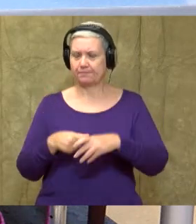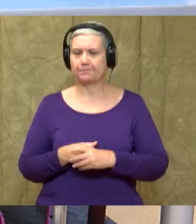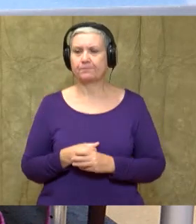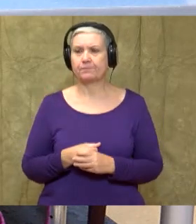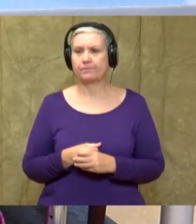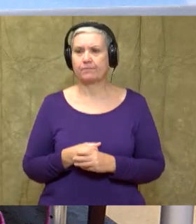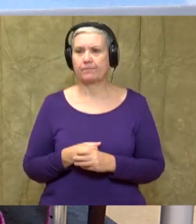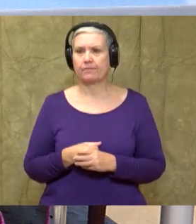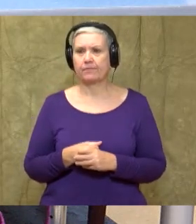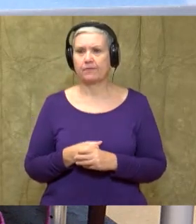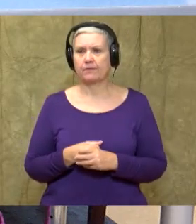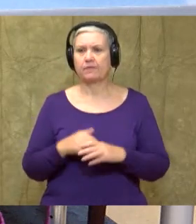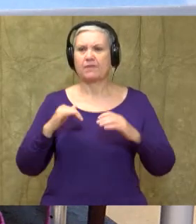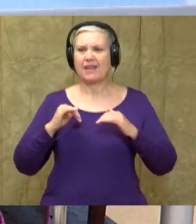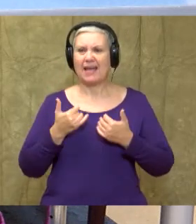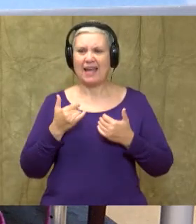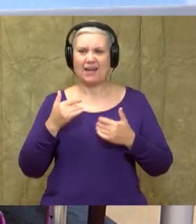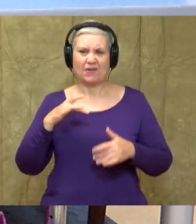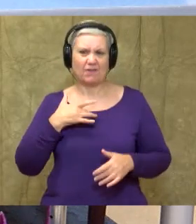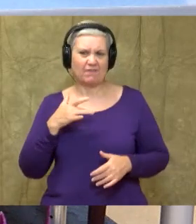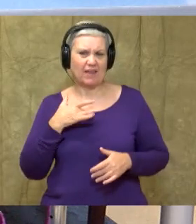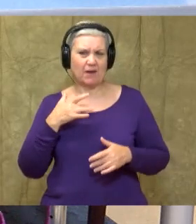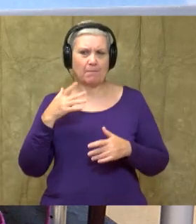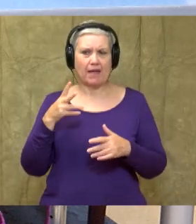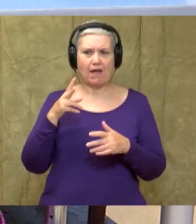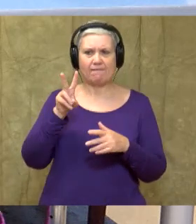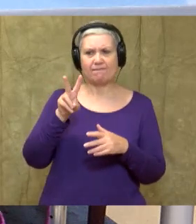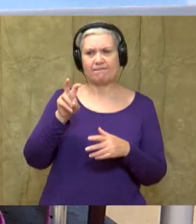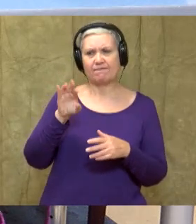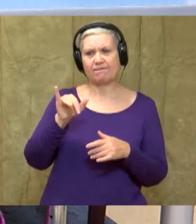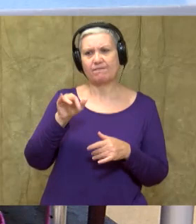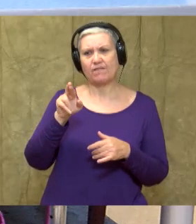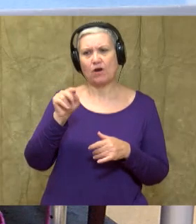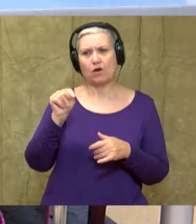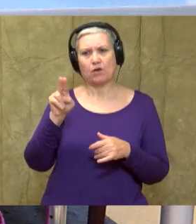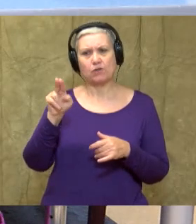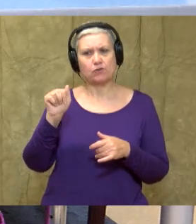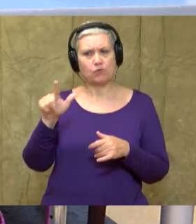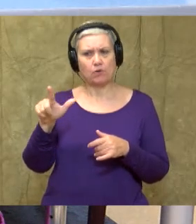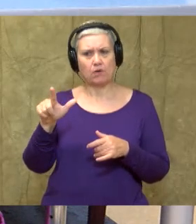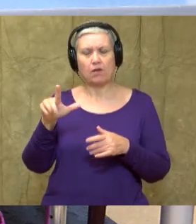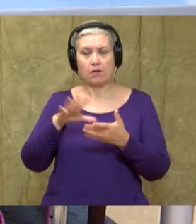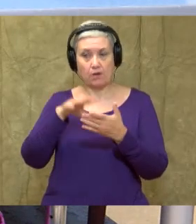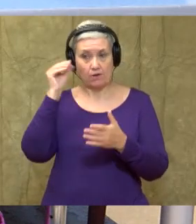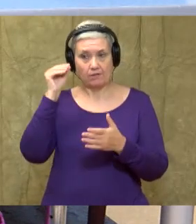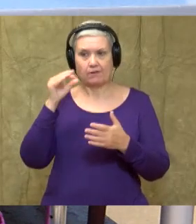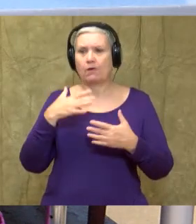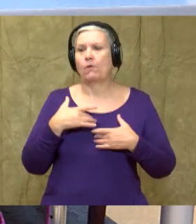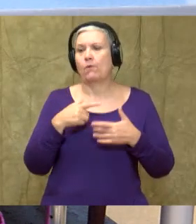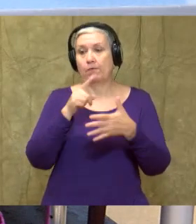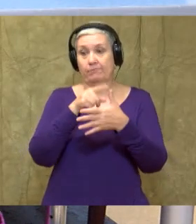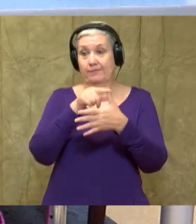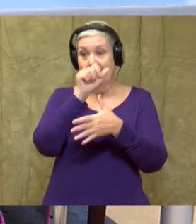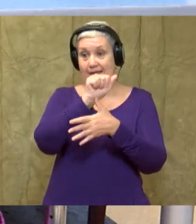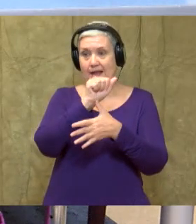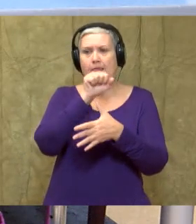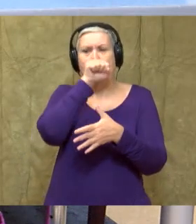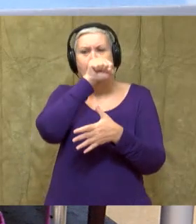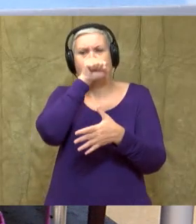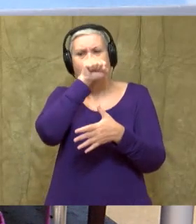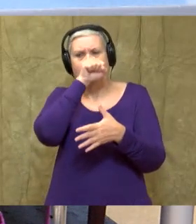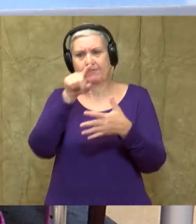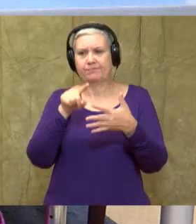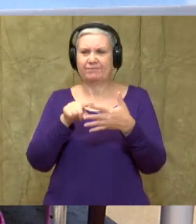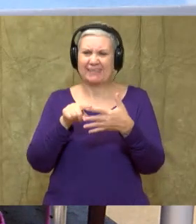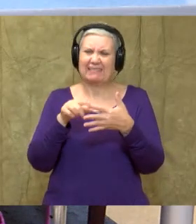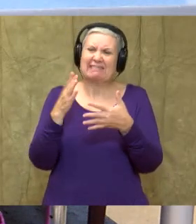Now, how do you feel about virtual learning? A, I absolutely love virtual learning. B, I